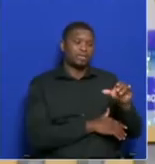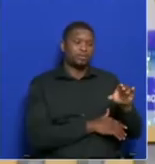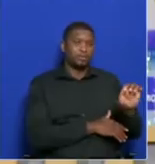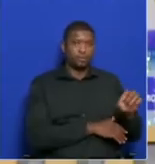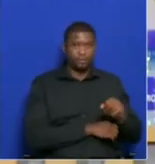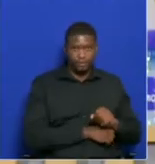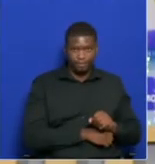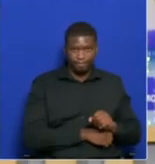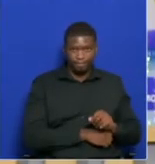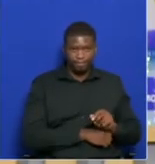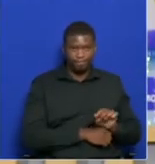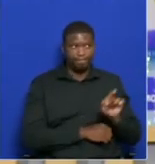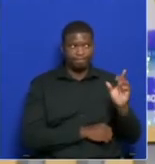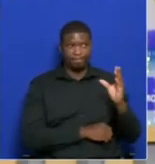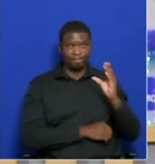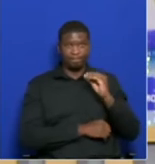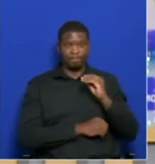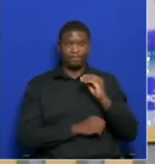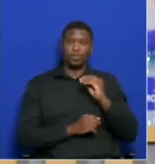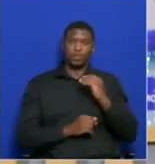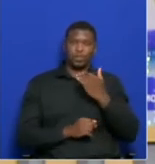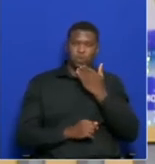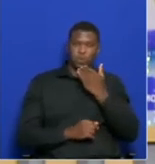ad hoc services?